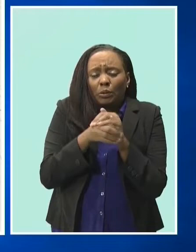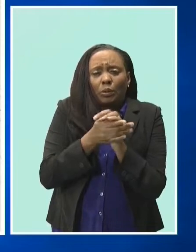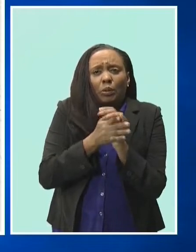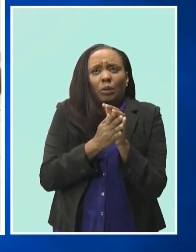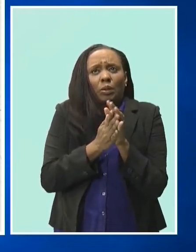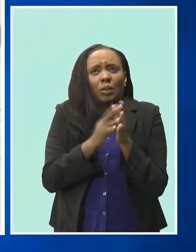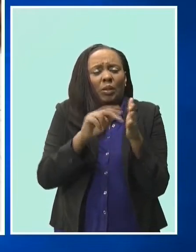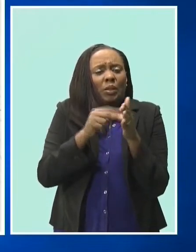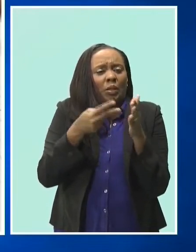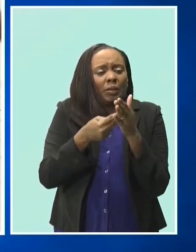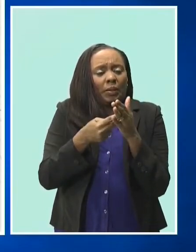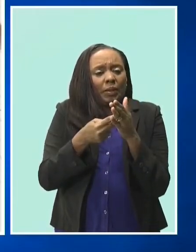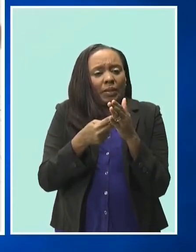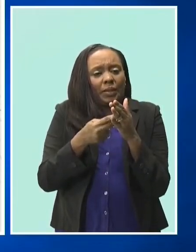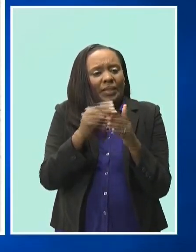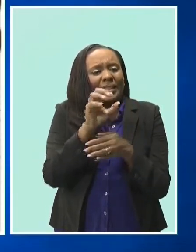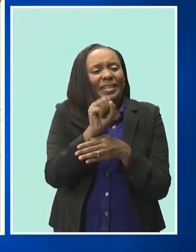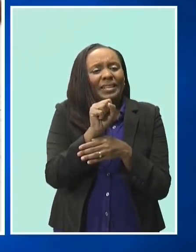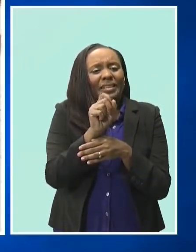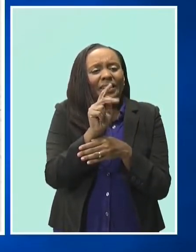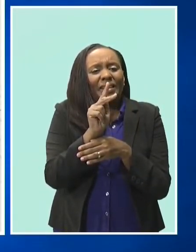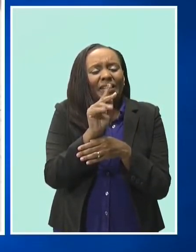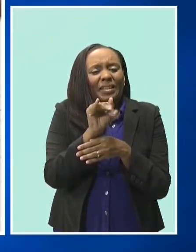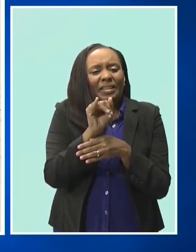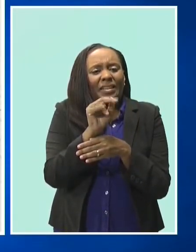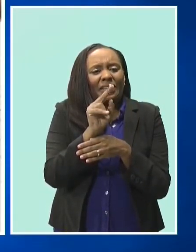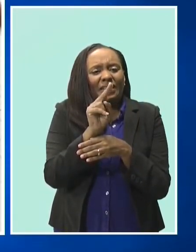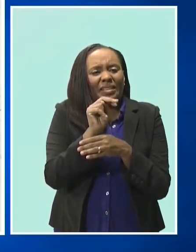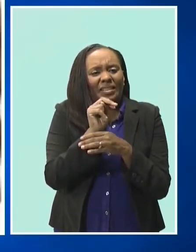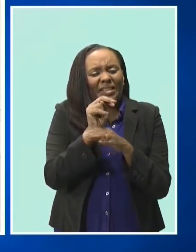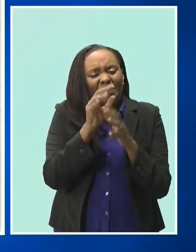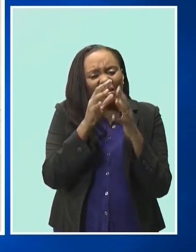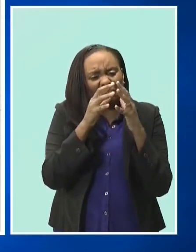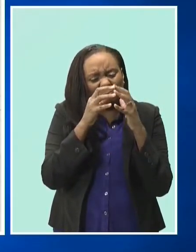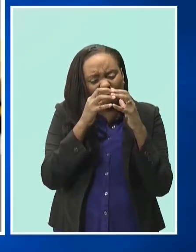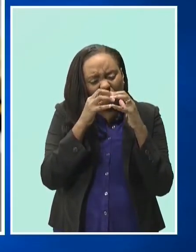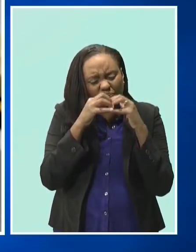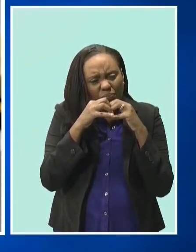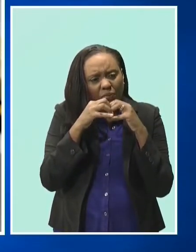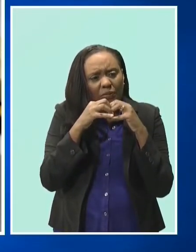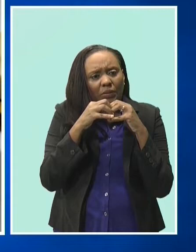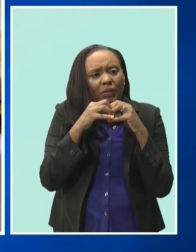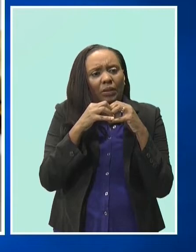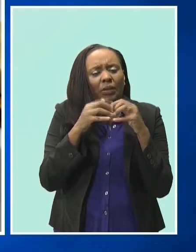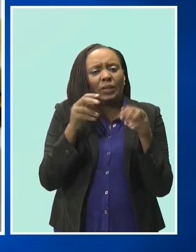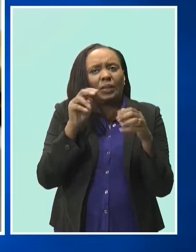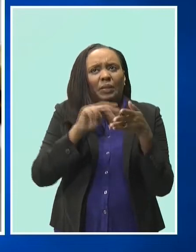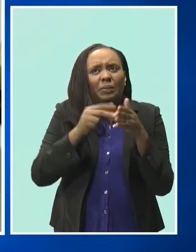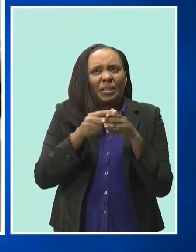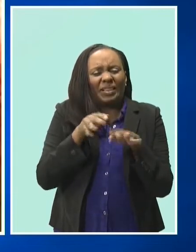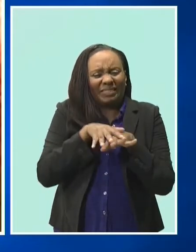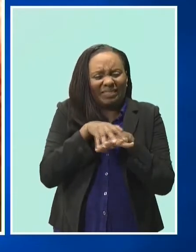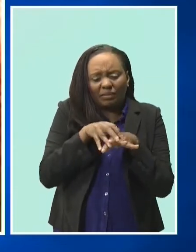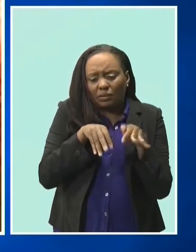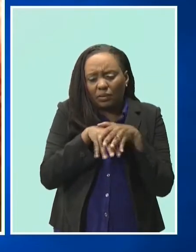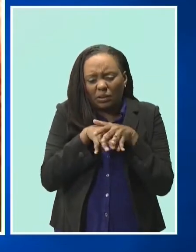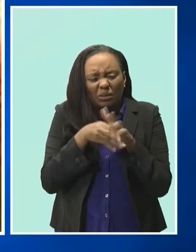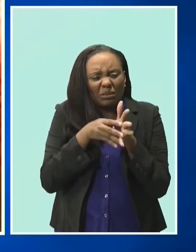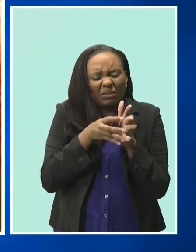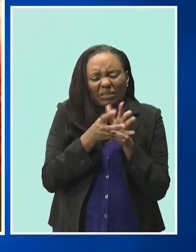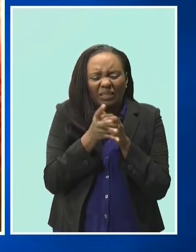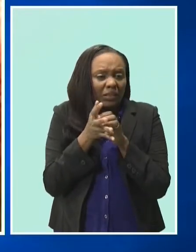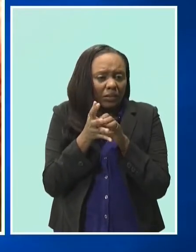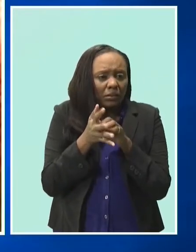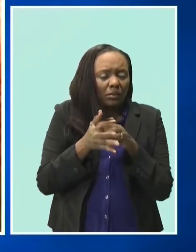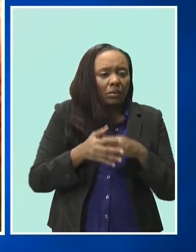the skin barrier and get rid of useful bacteria. This in turn can cause irritation to the skin. The chemicals that